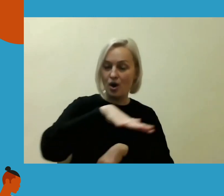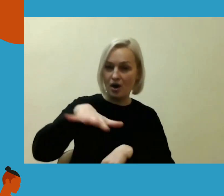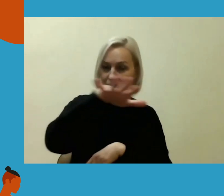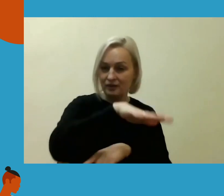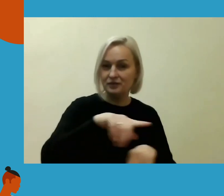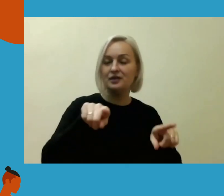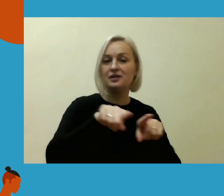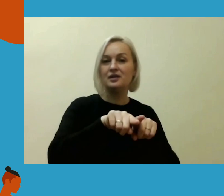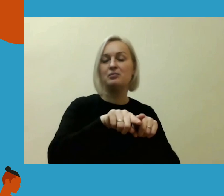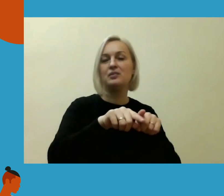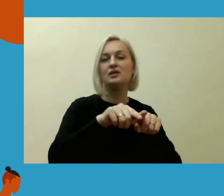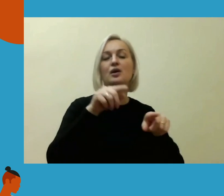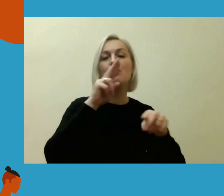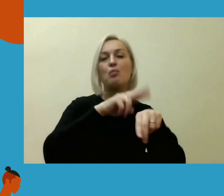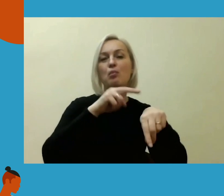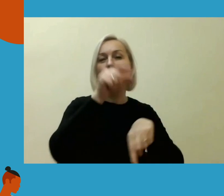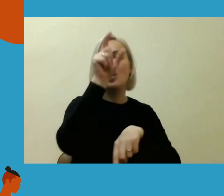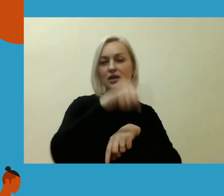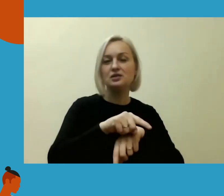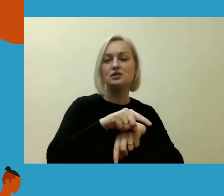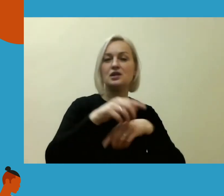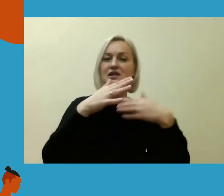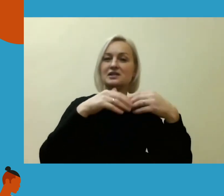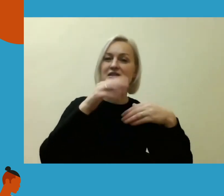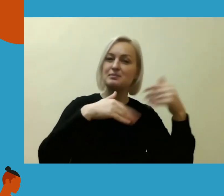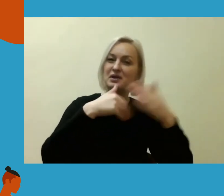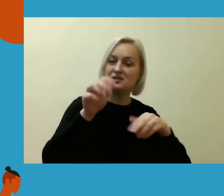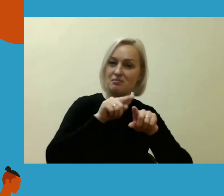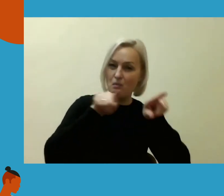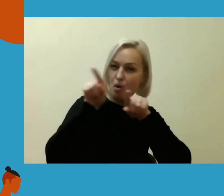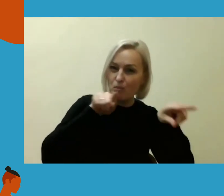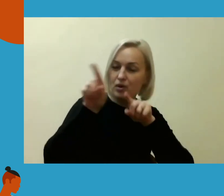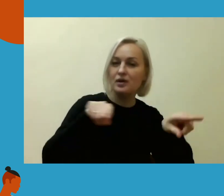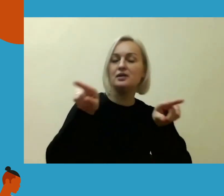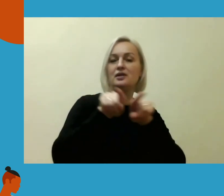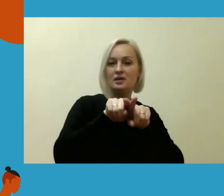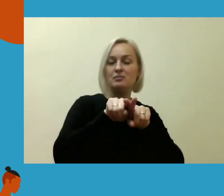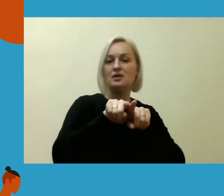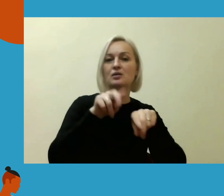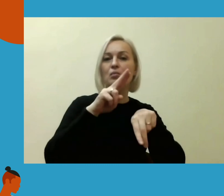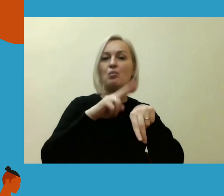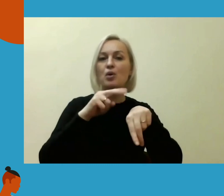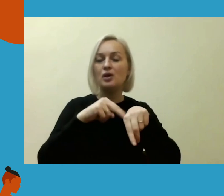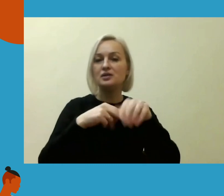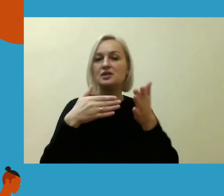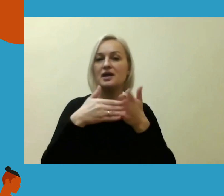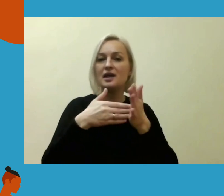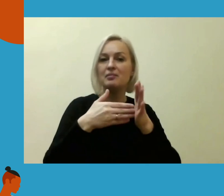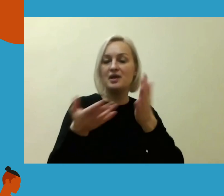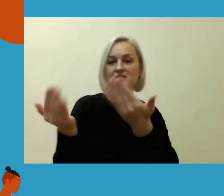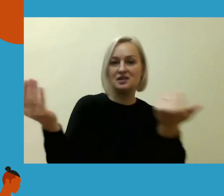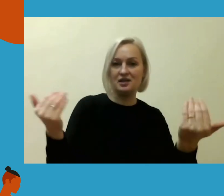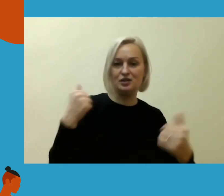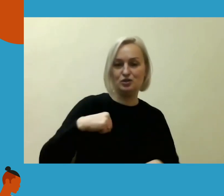who forms a safe environment for other people and who promotes